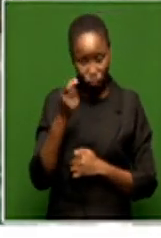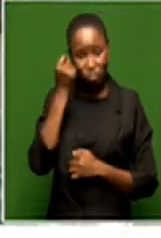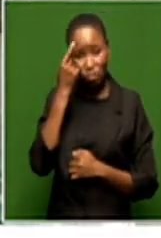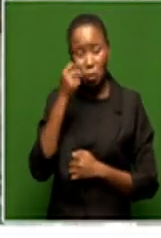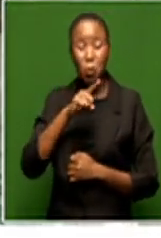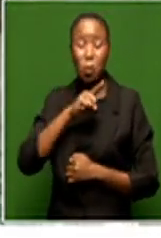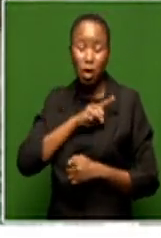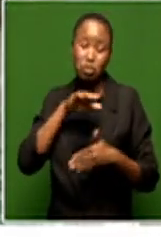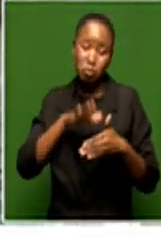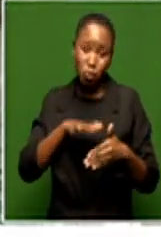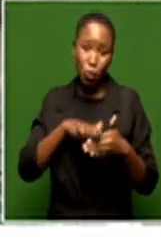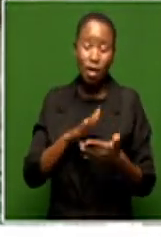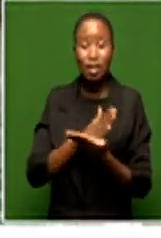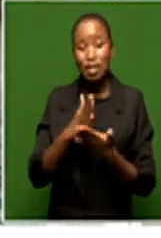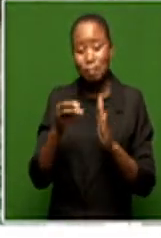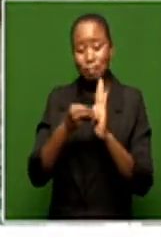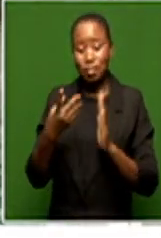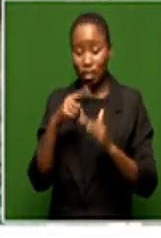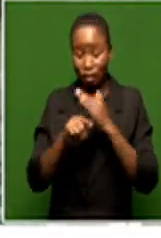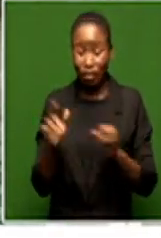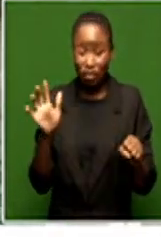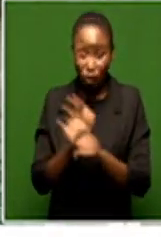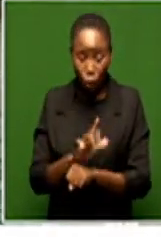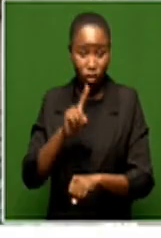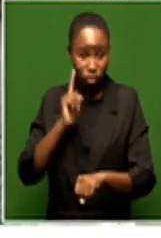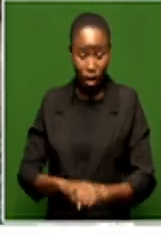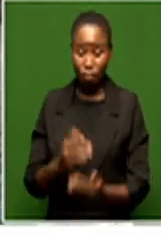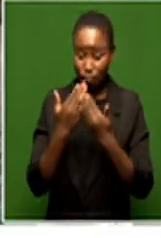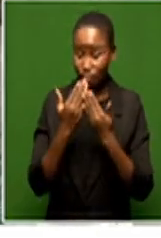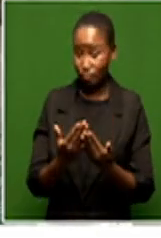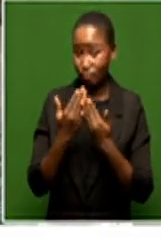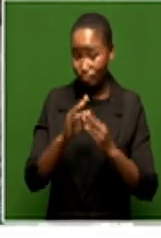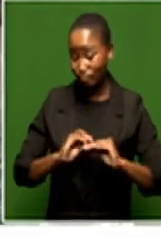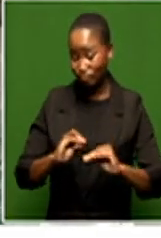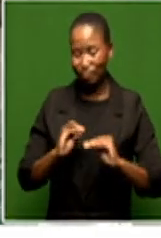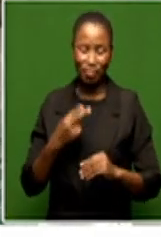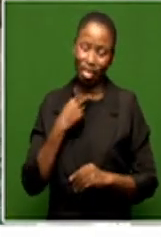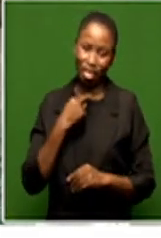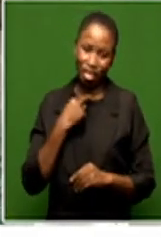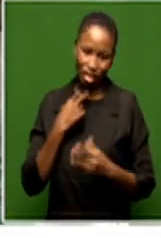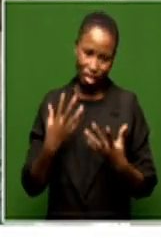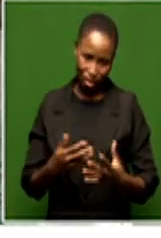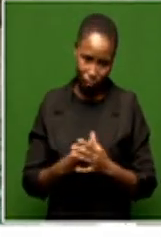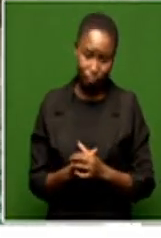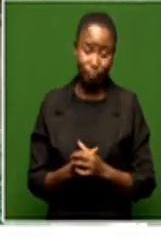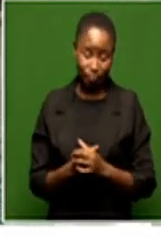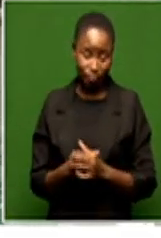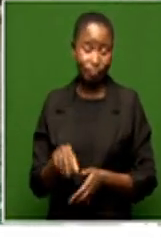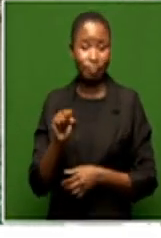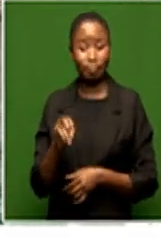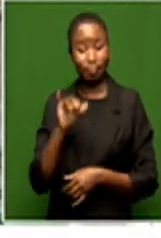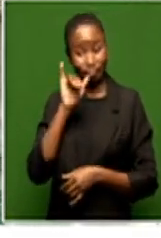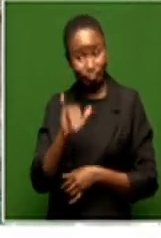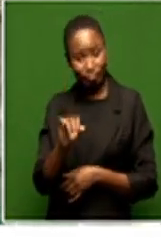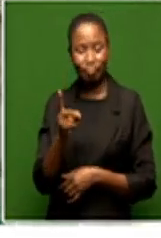why our learners have not been able to be taught on equitable basis. And therefore, these are some of